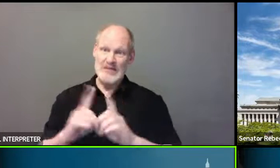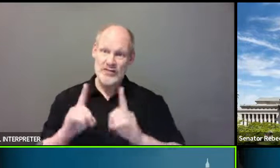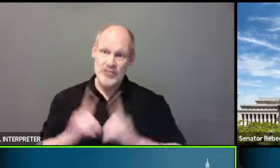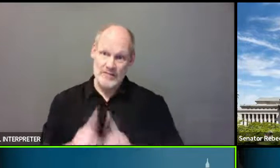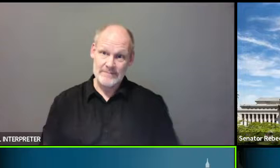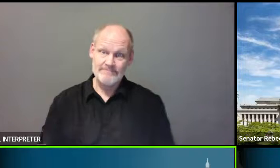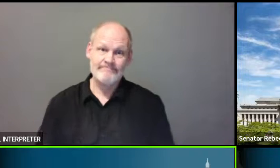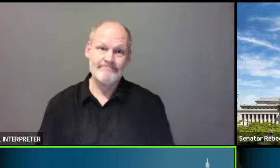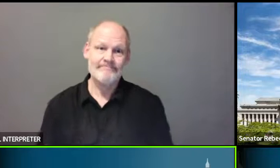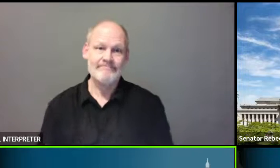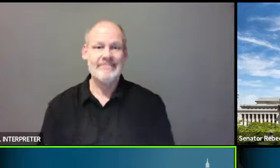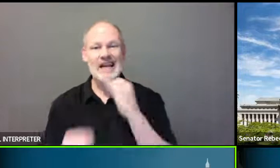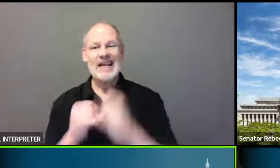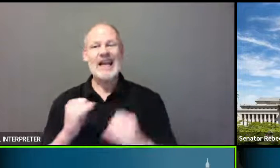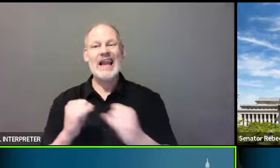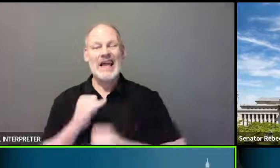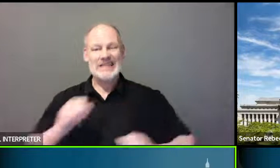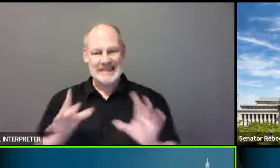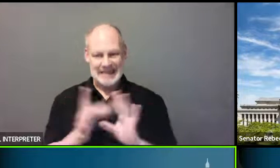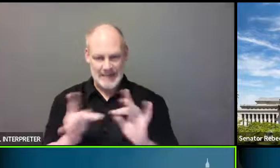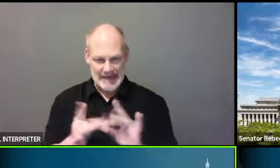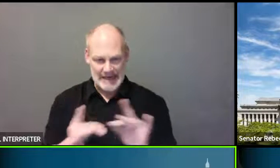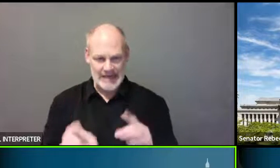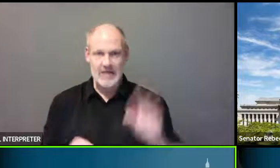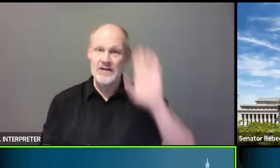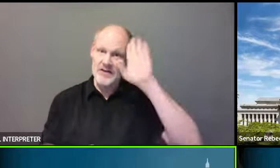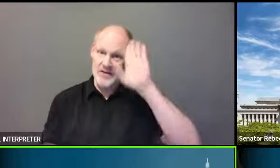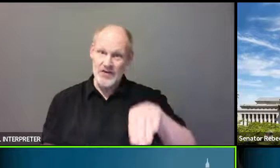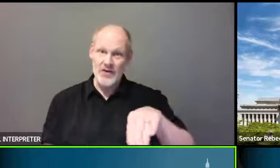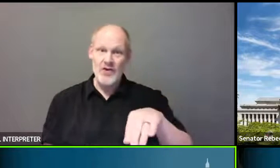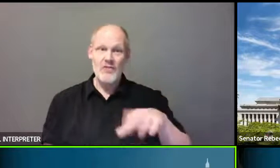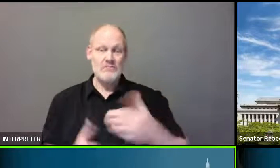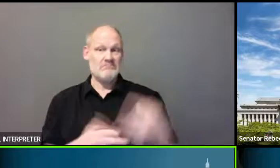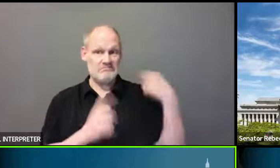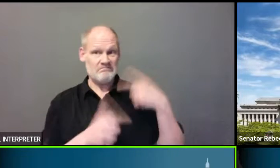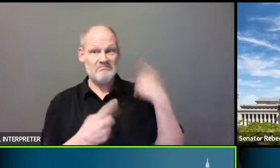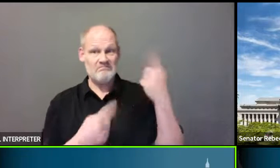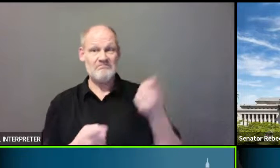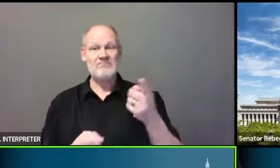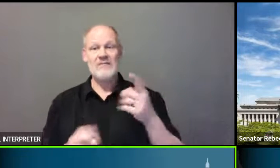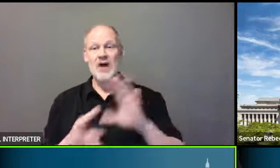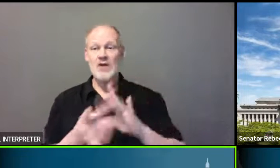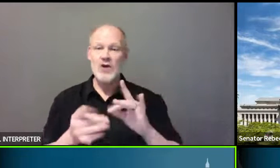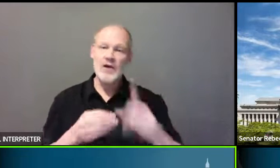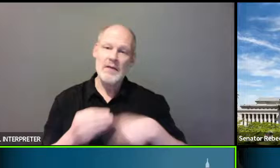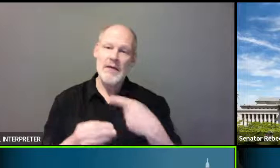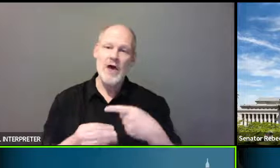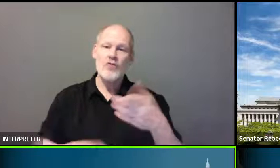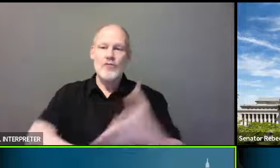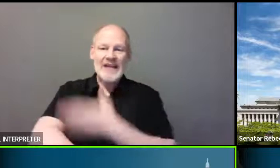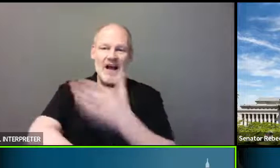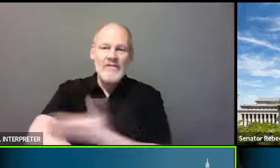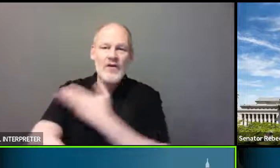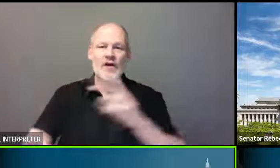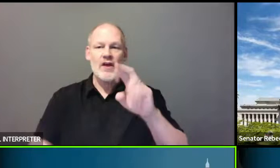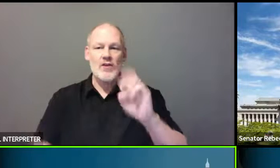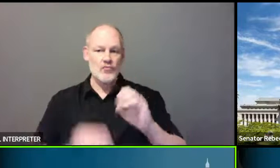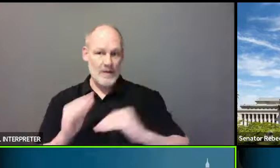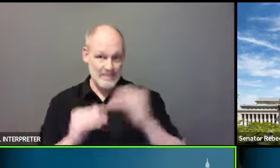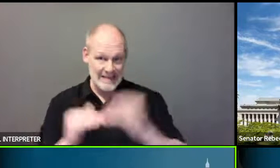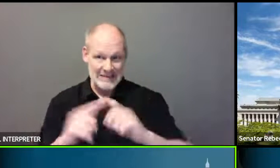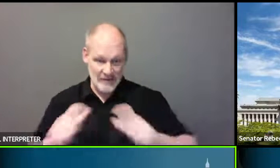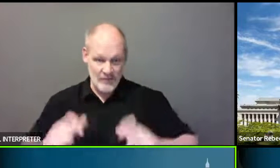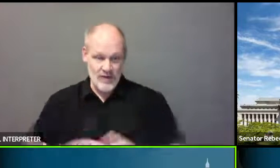The last thing I will say is you heard me talk about recovery and rebuilding.